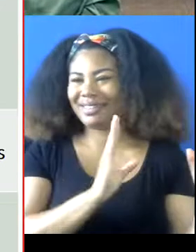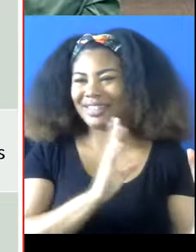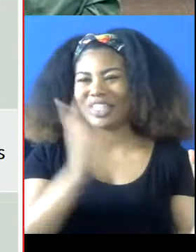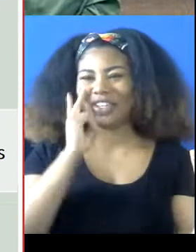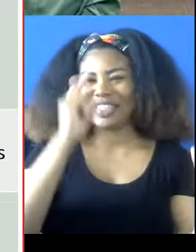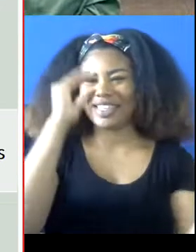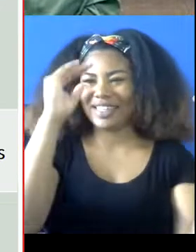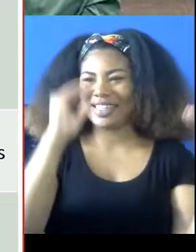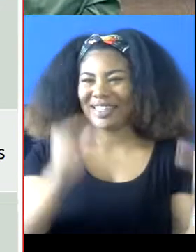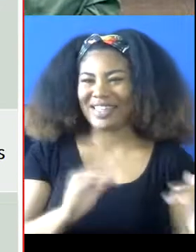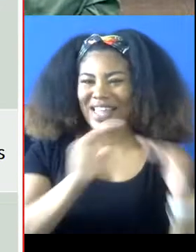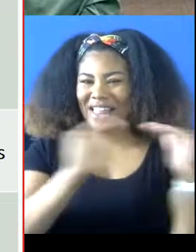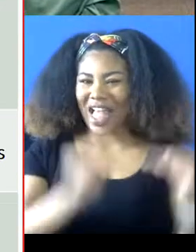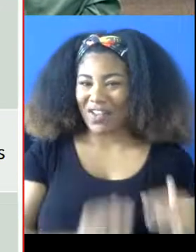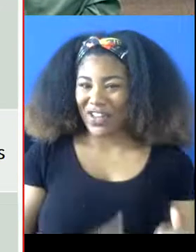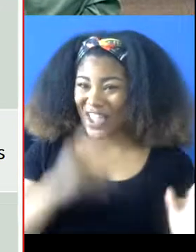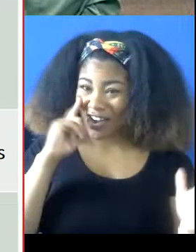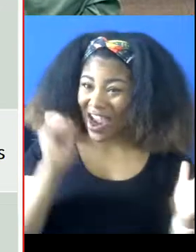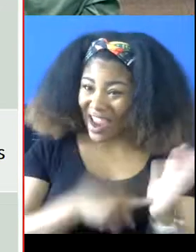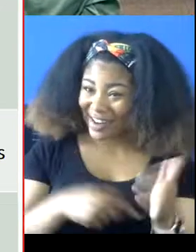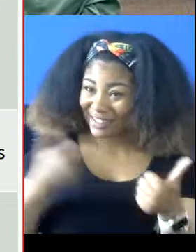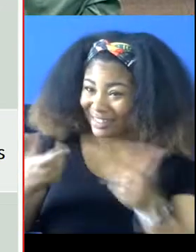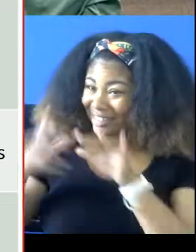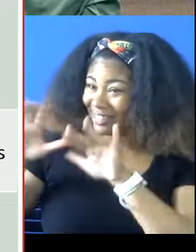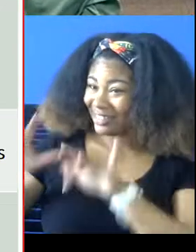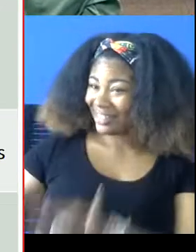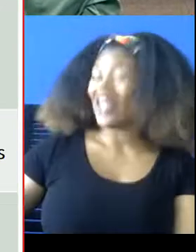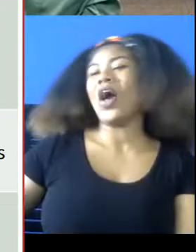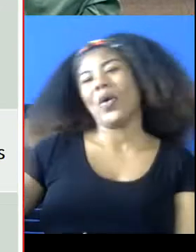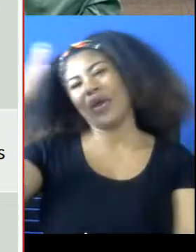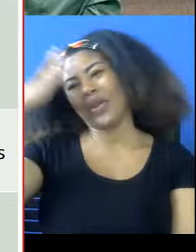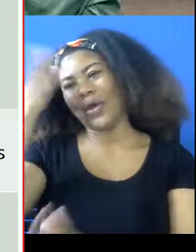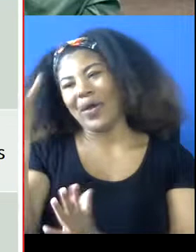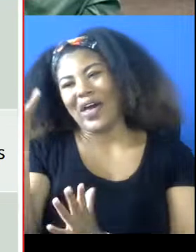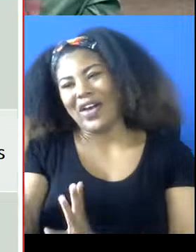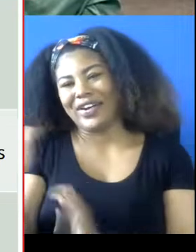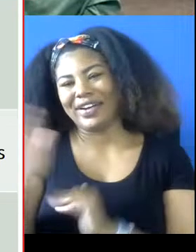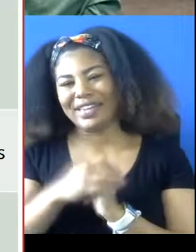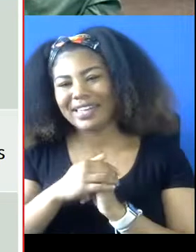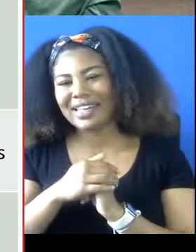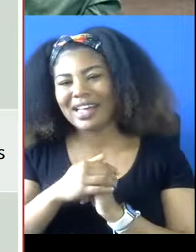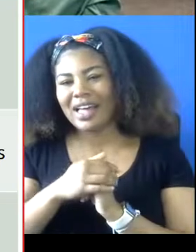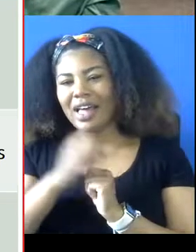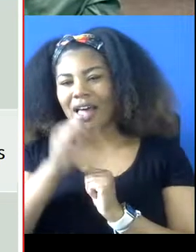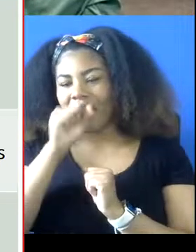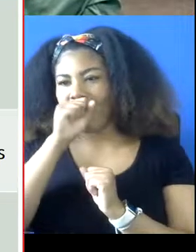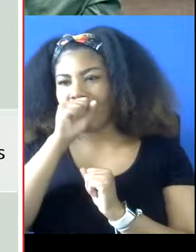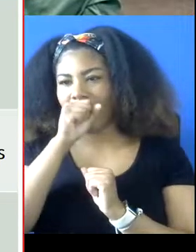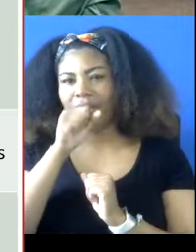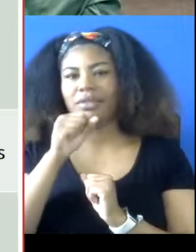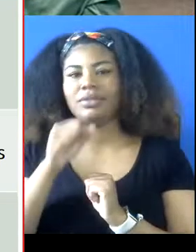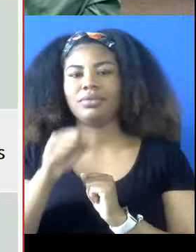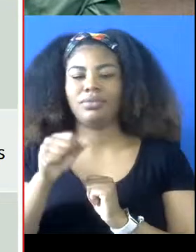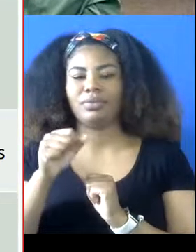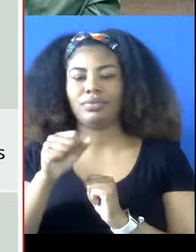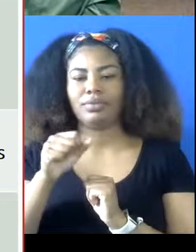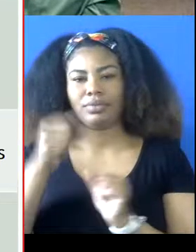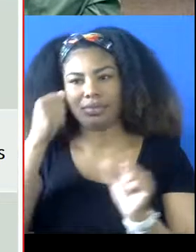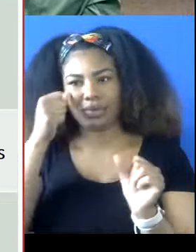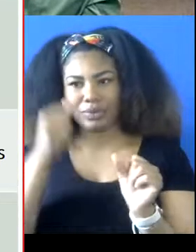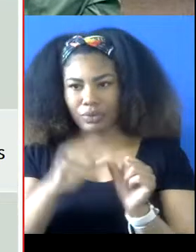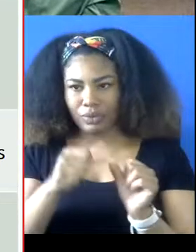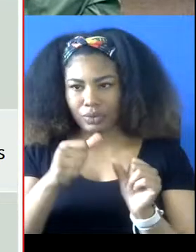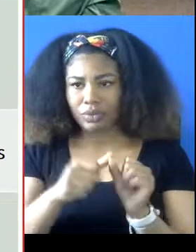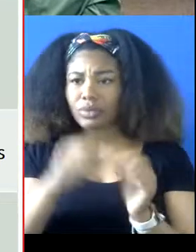Anybody want to type that in the chat? And that's something very basic that we, of course, focus on when we send our